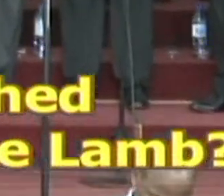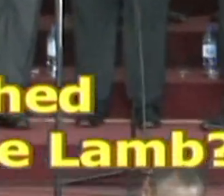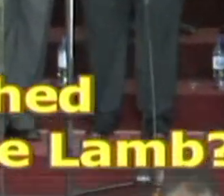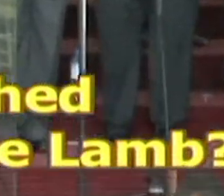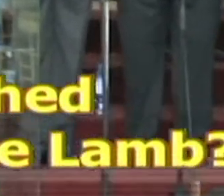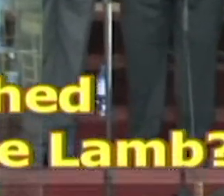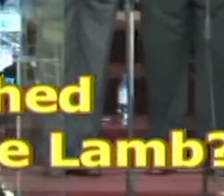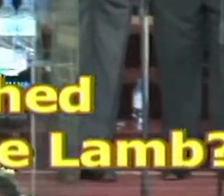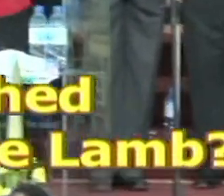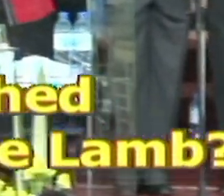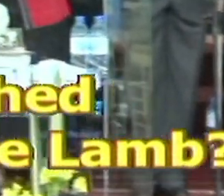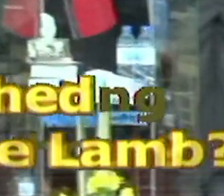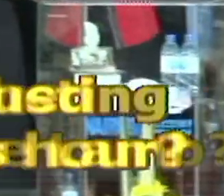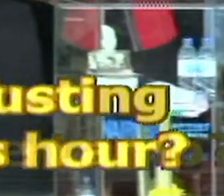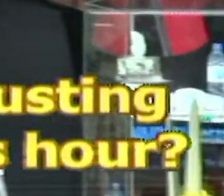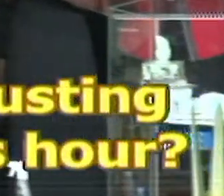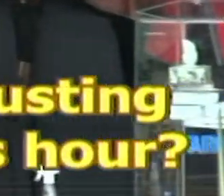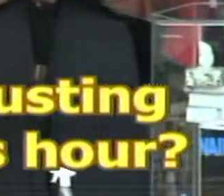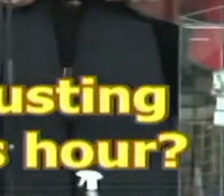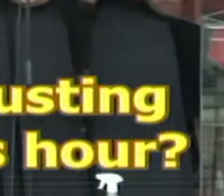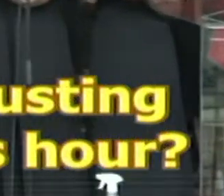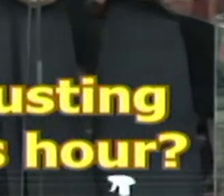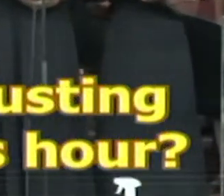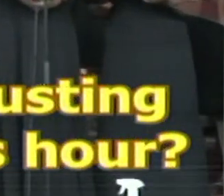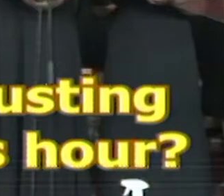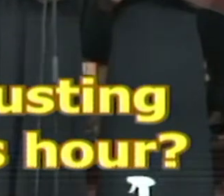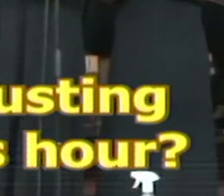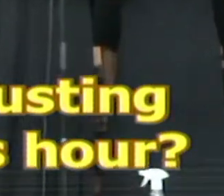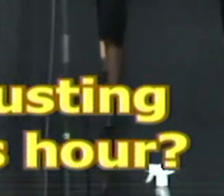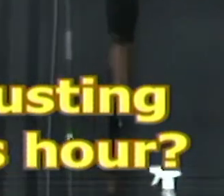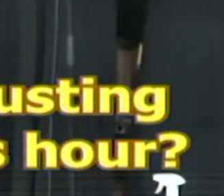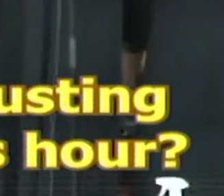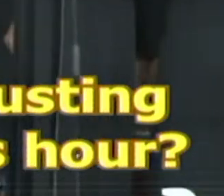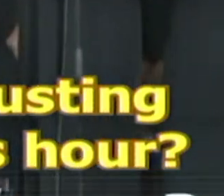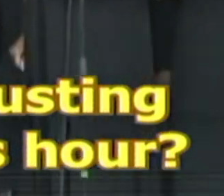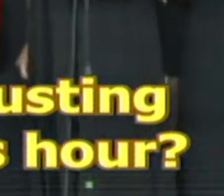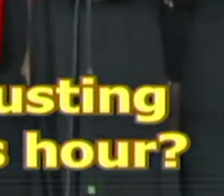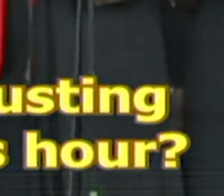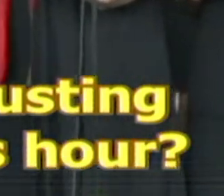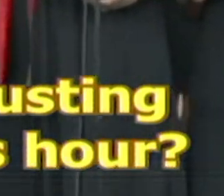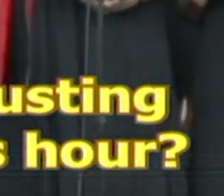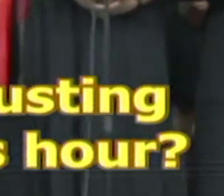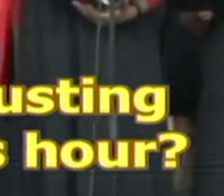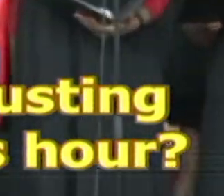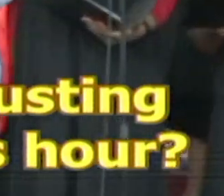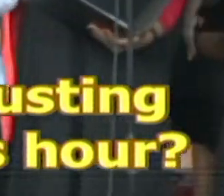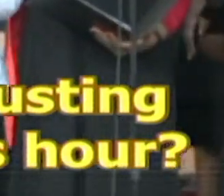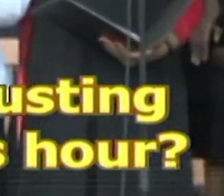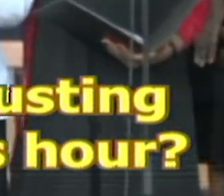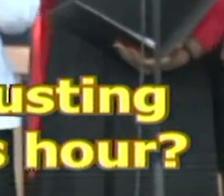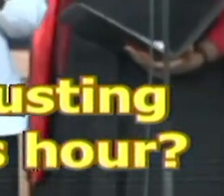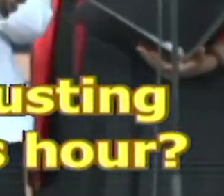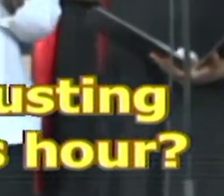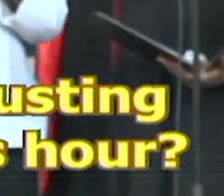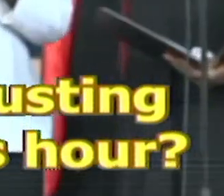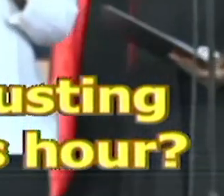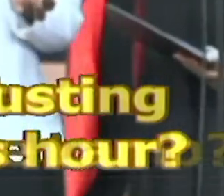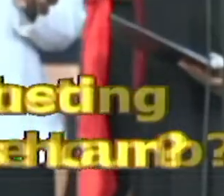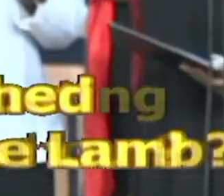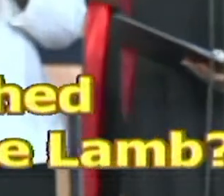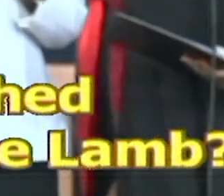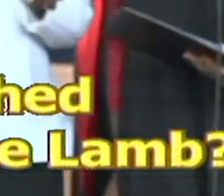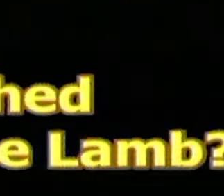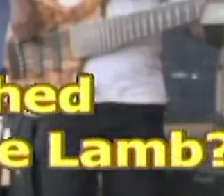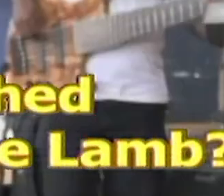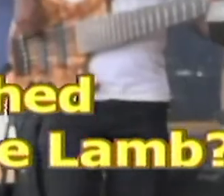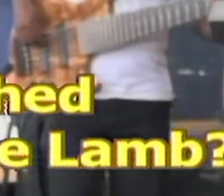blood of the Lamb? Are you fully trusting in his grace this